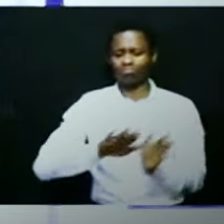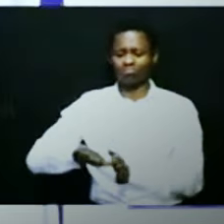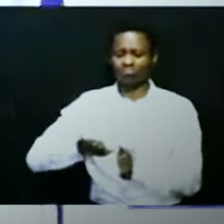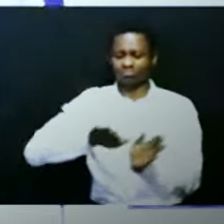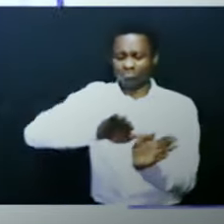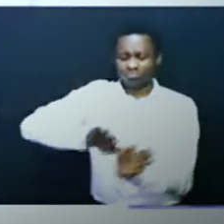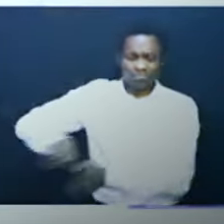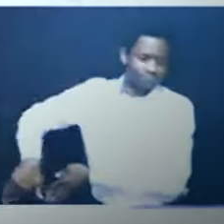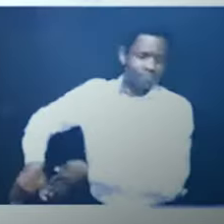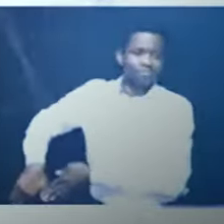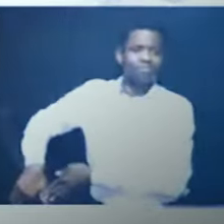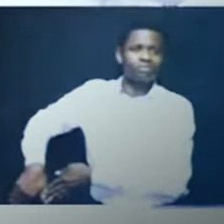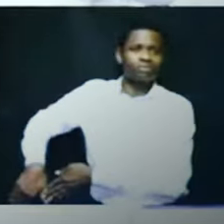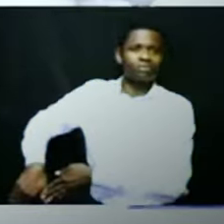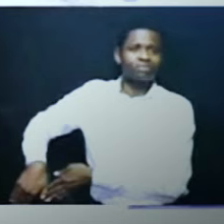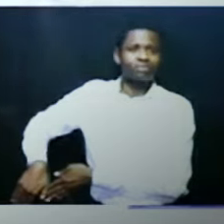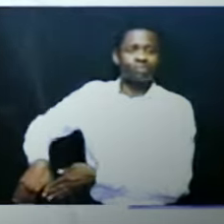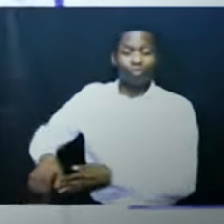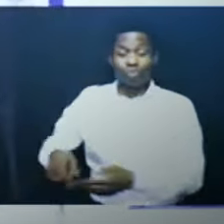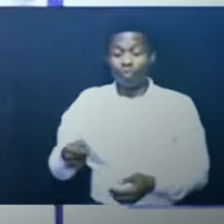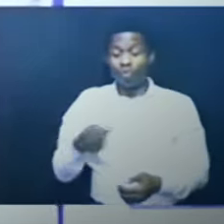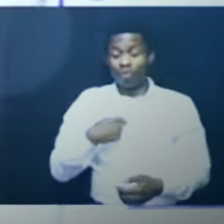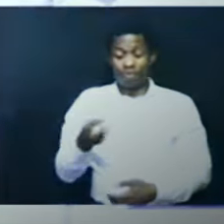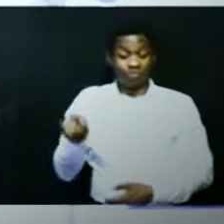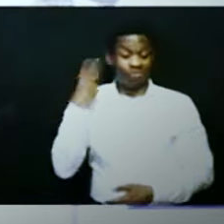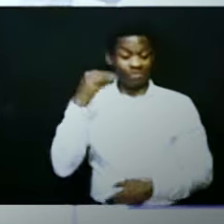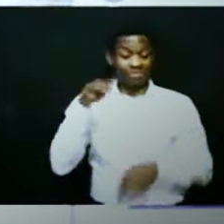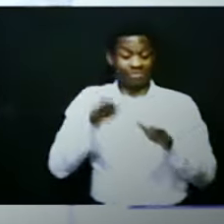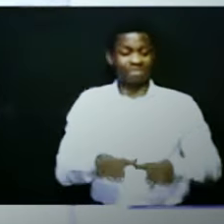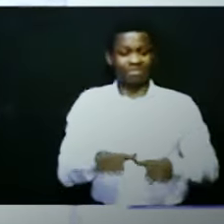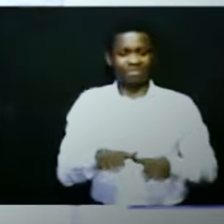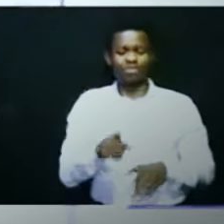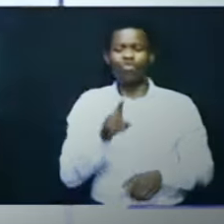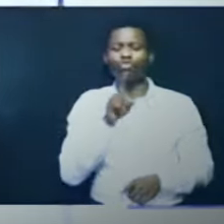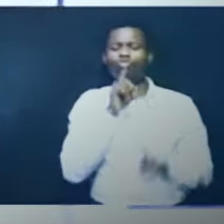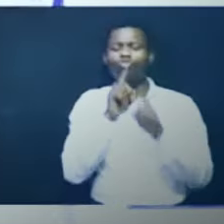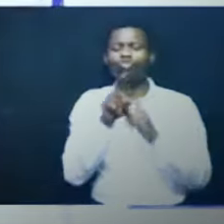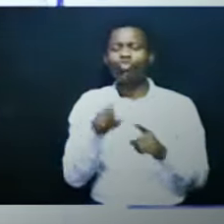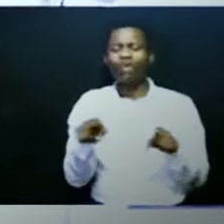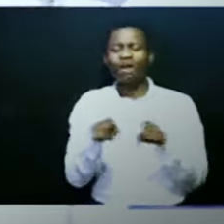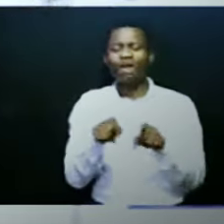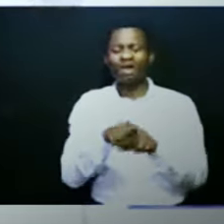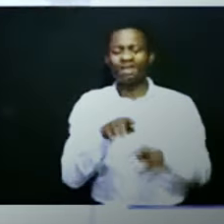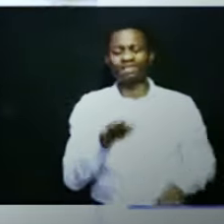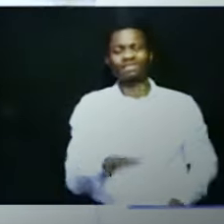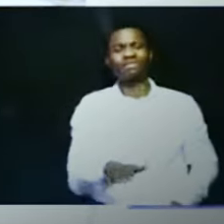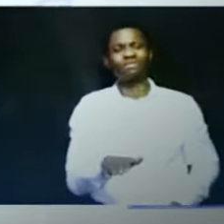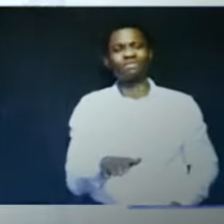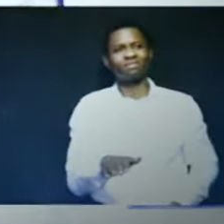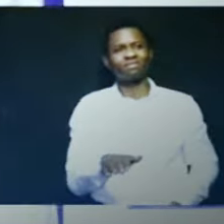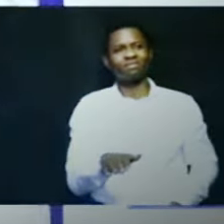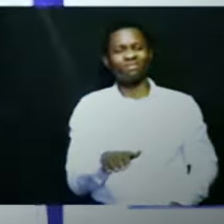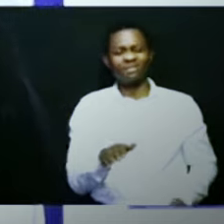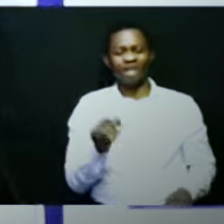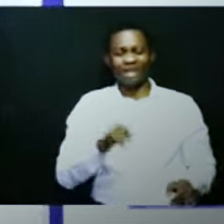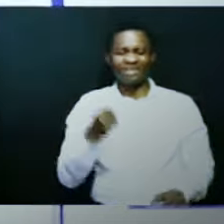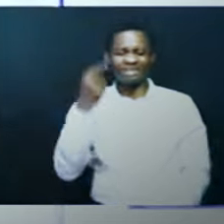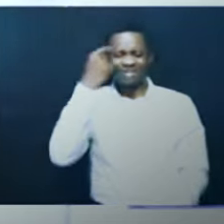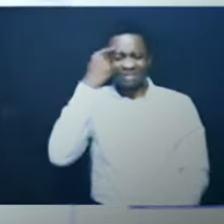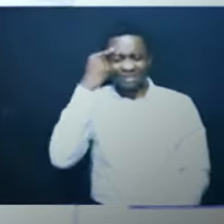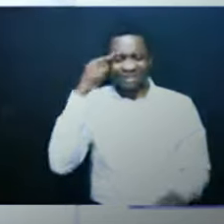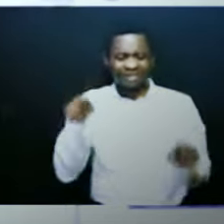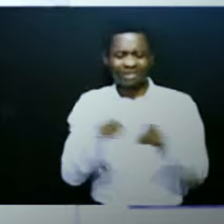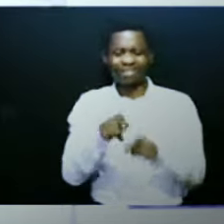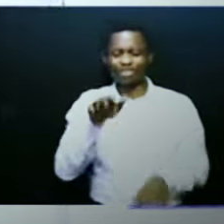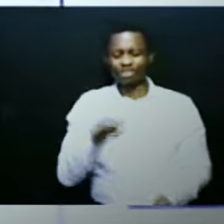behind me. When I was a child, I talked like a child. I thought like a